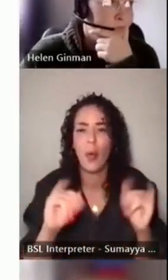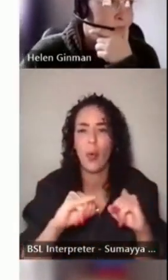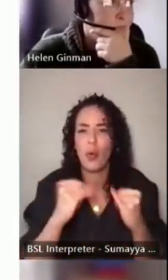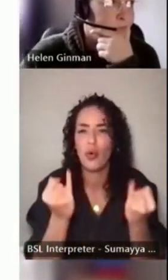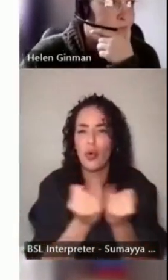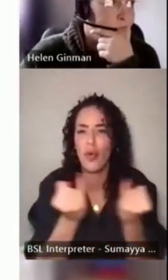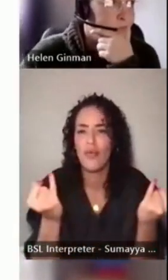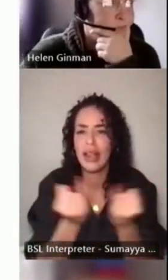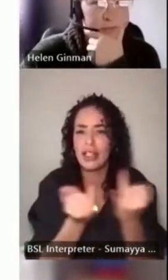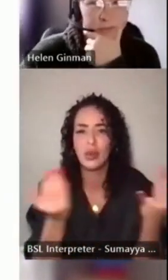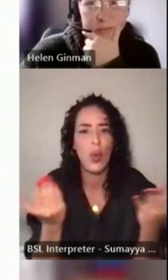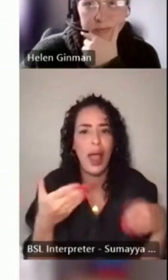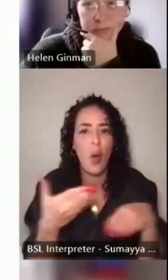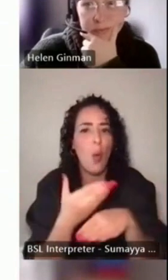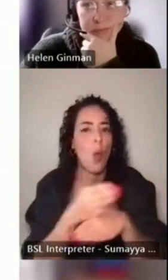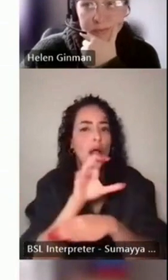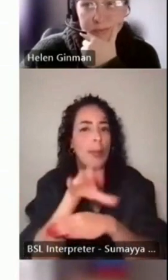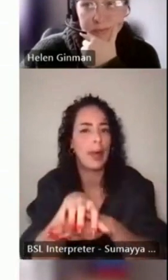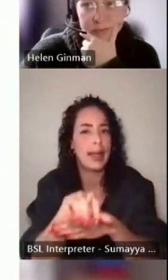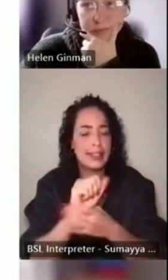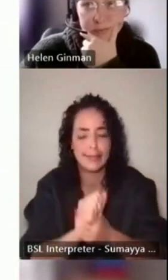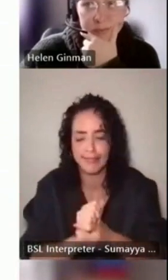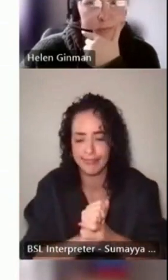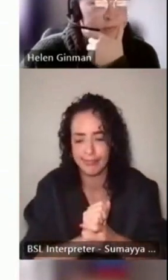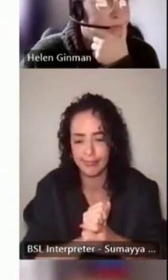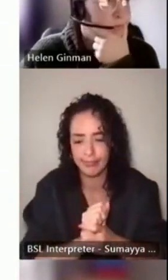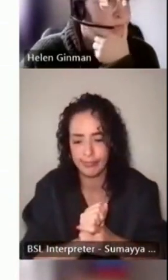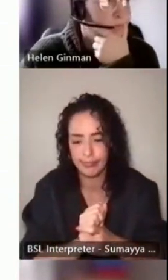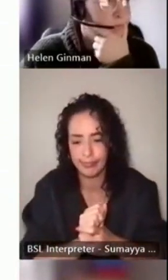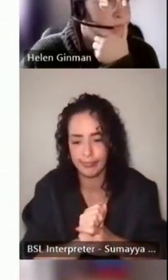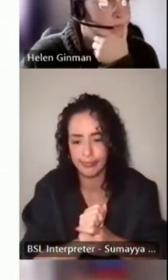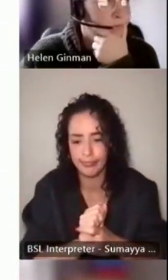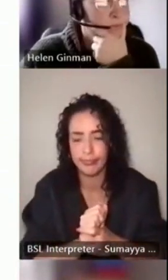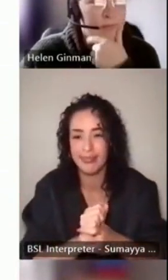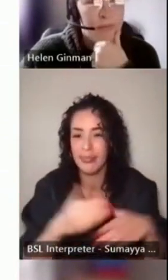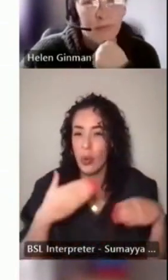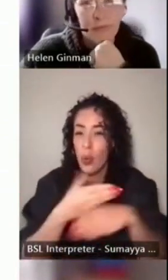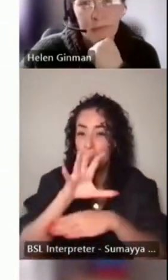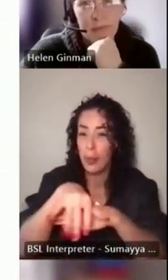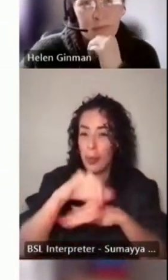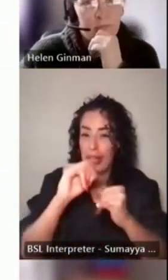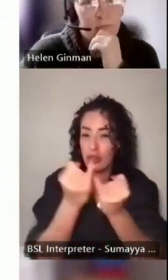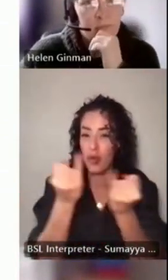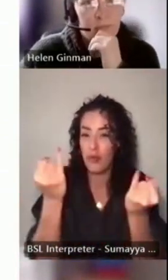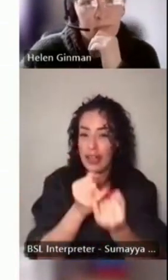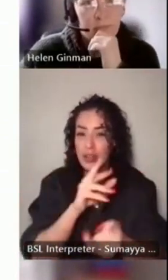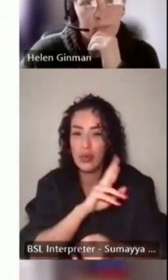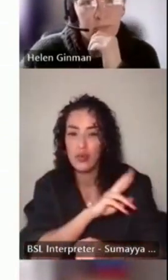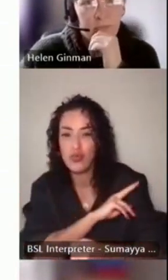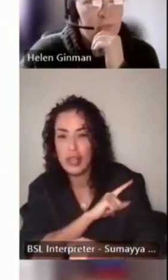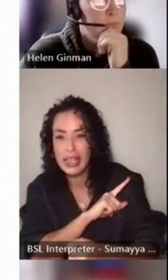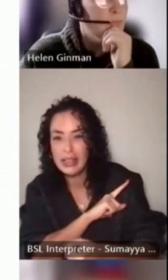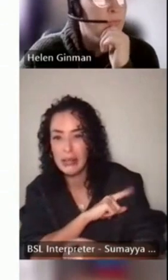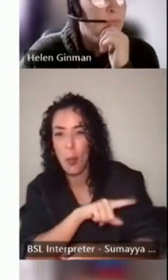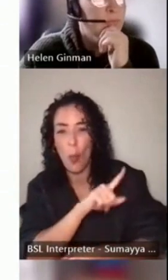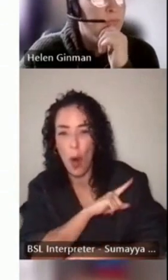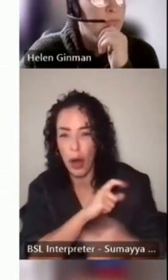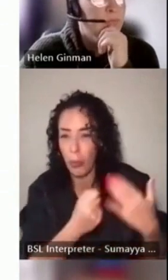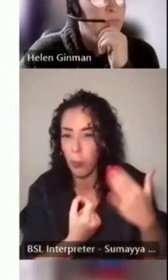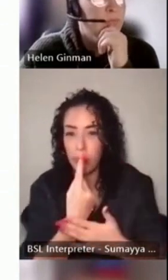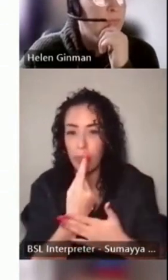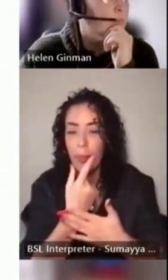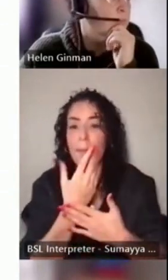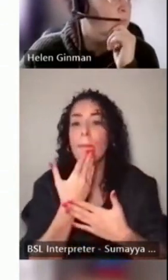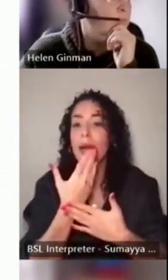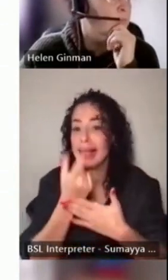the workplace. So what are some reasons for conflict in the workplace? If you can enter it into the Mentimeter,